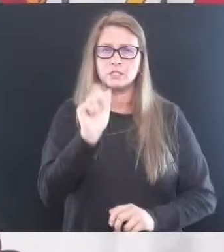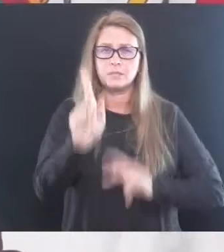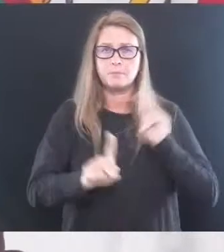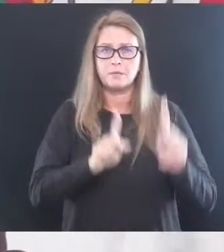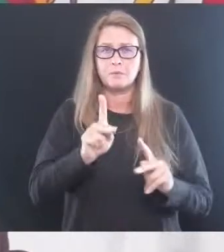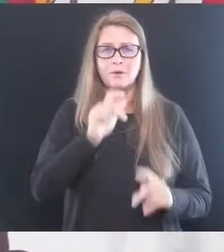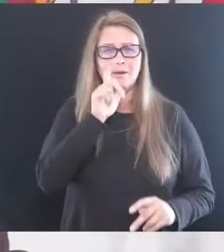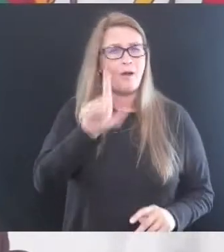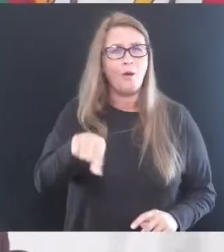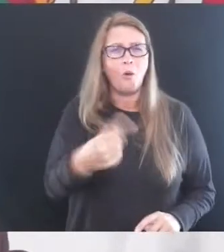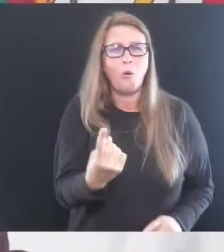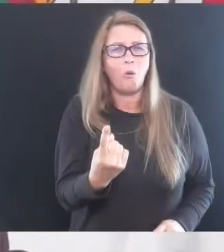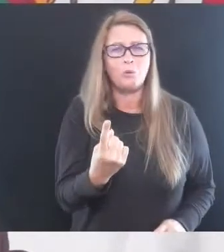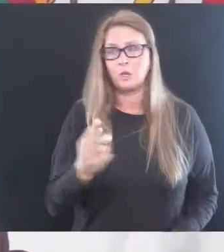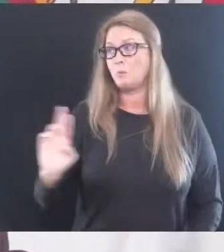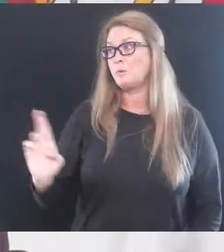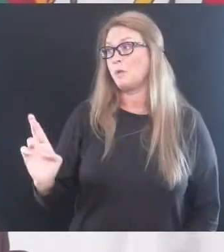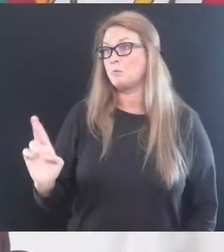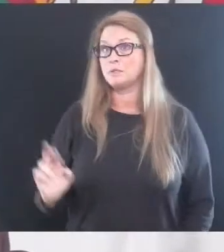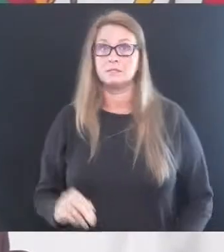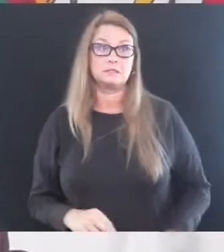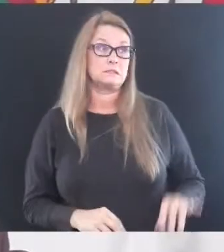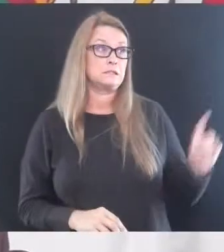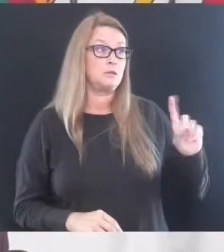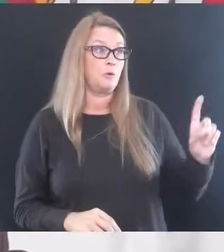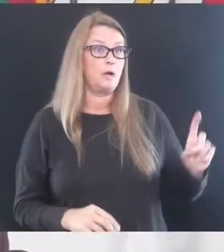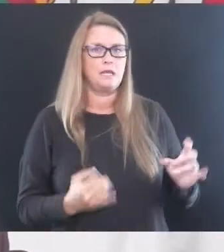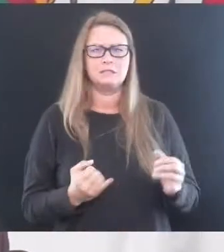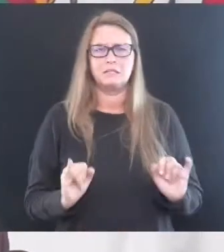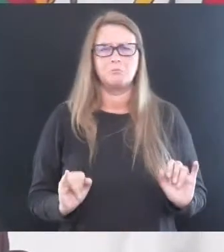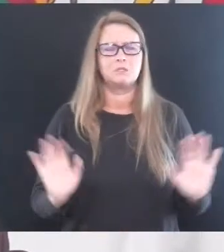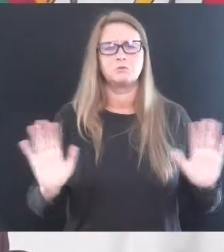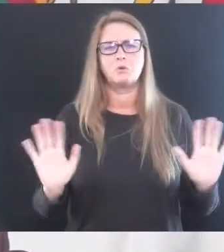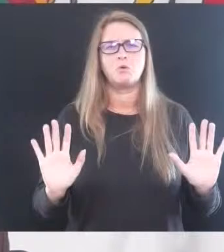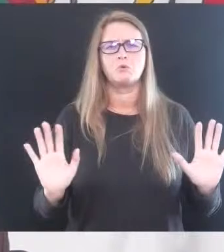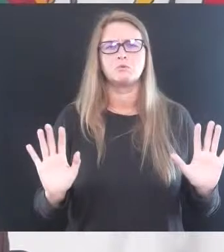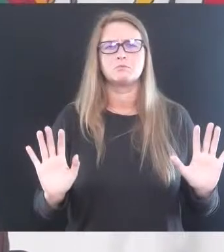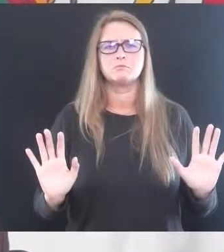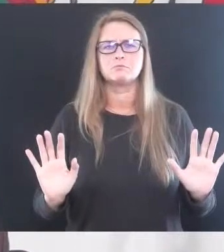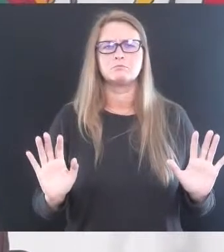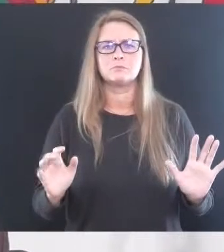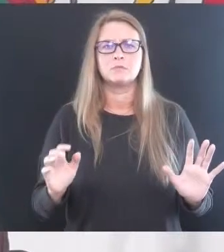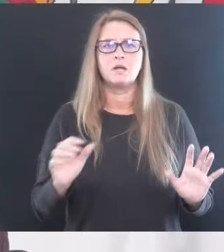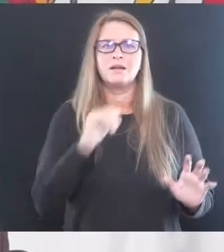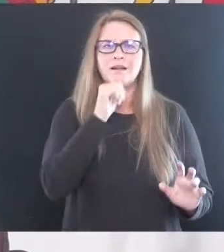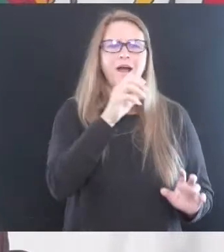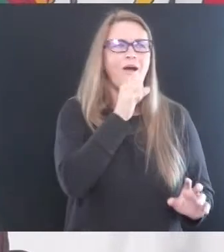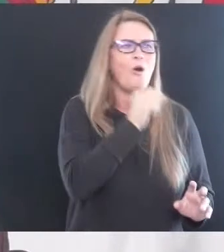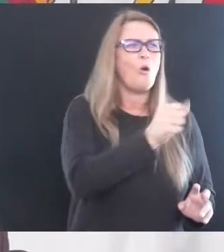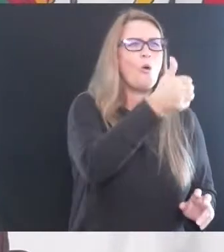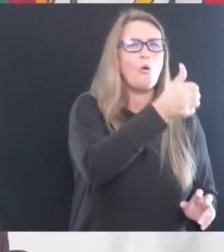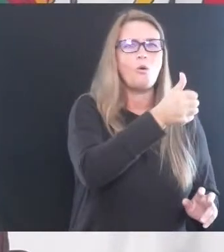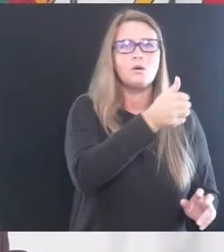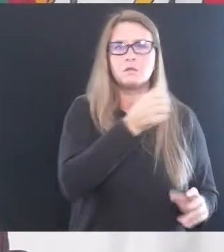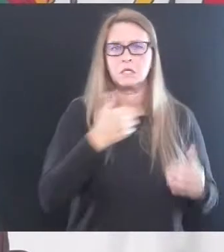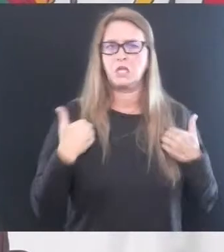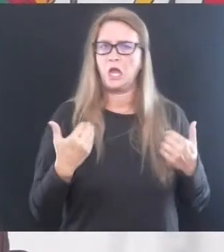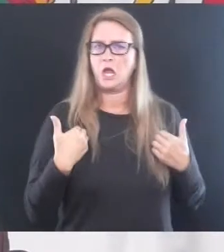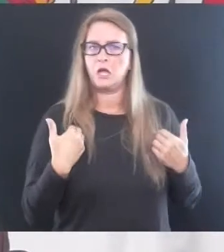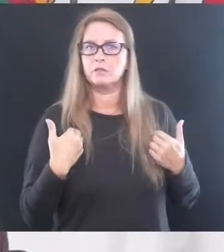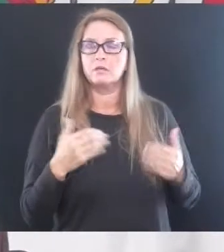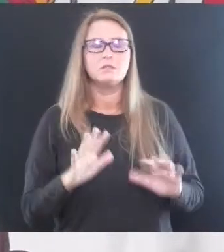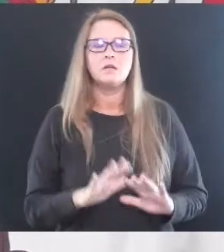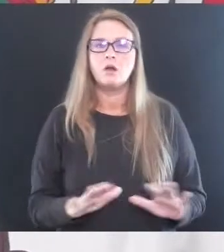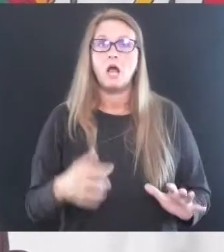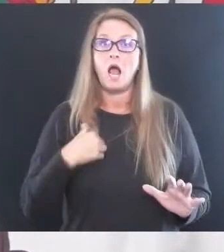not just the Democrats, not just the independents. I am not the old, not just the young. I'm the governor of all of you, and